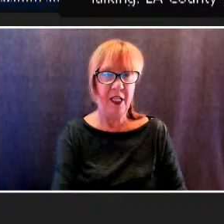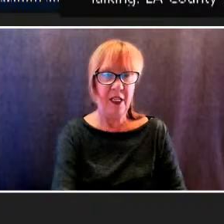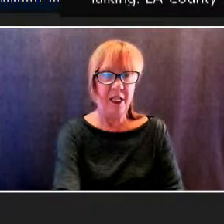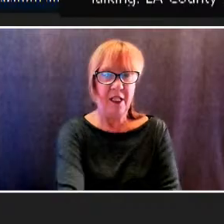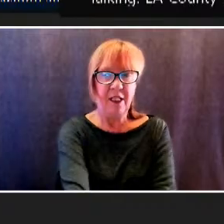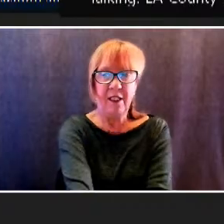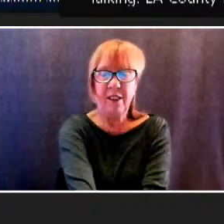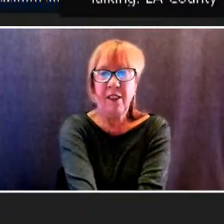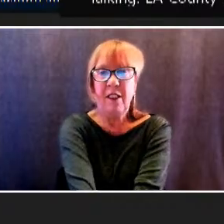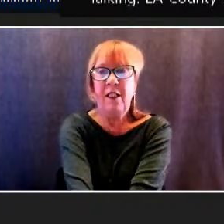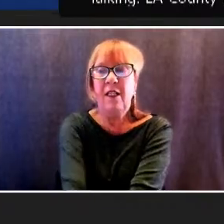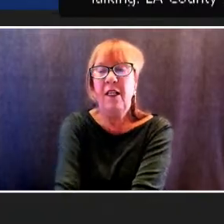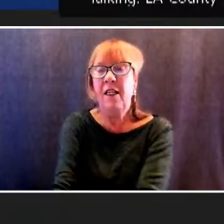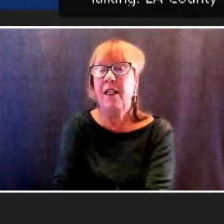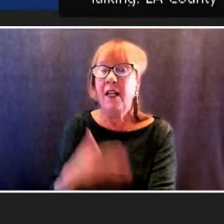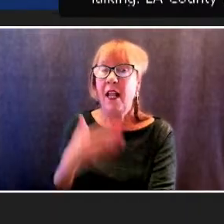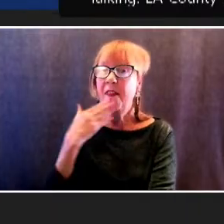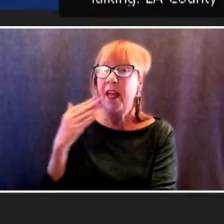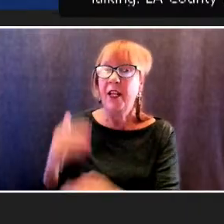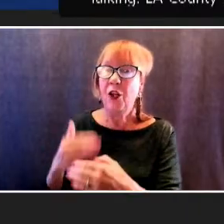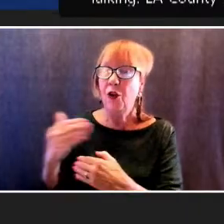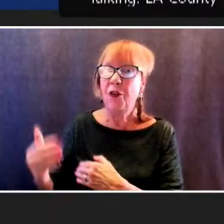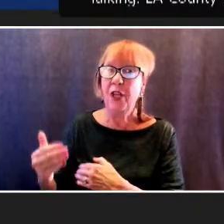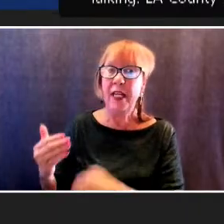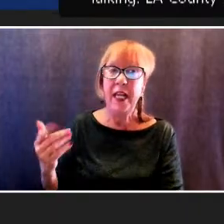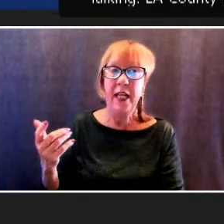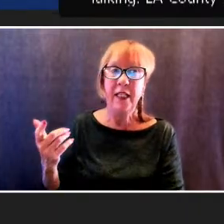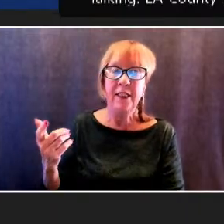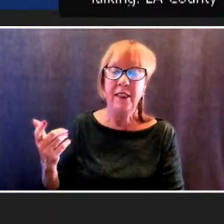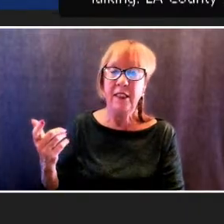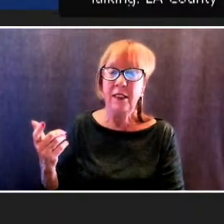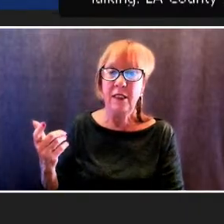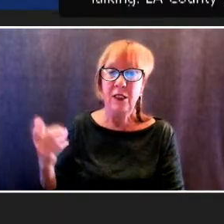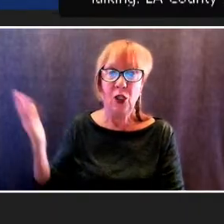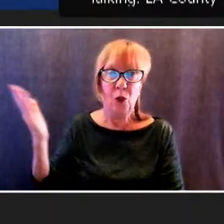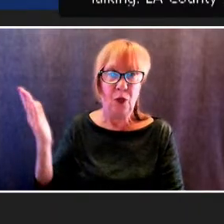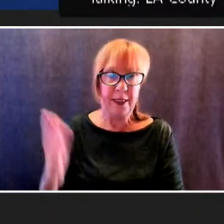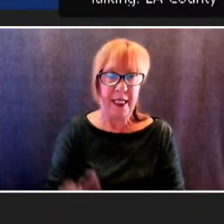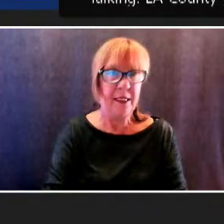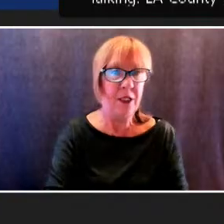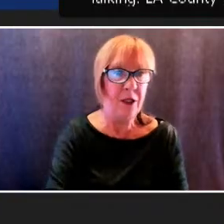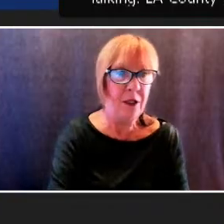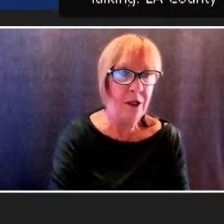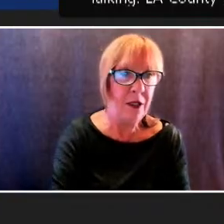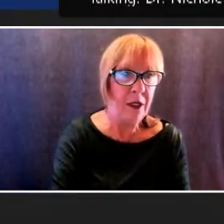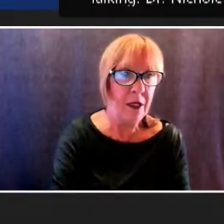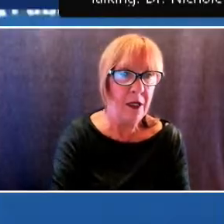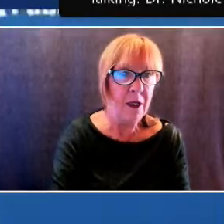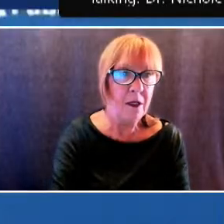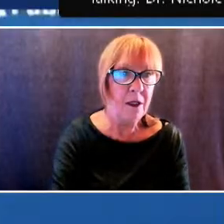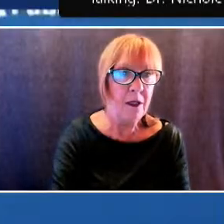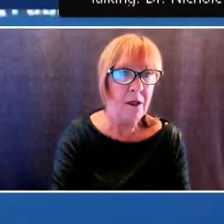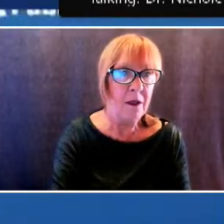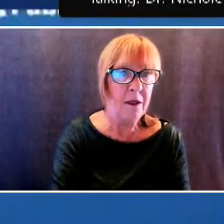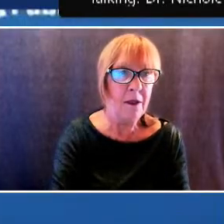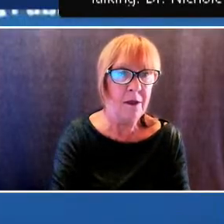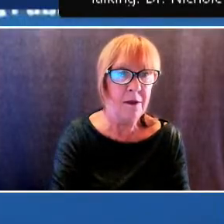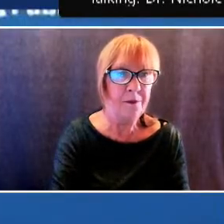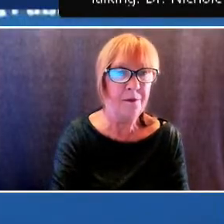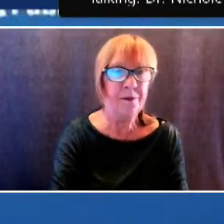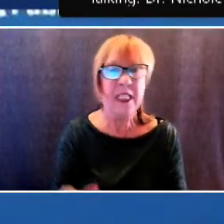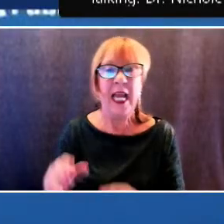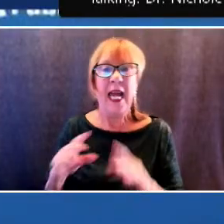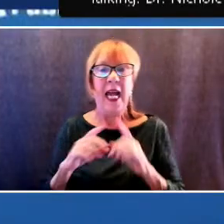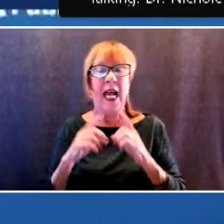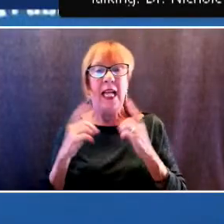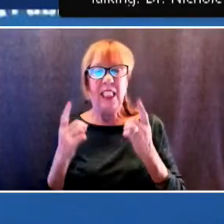Thank you very much. Our next presenter is Dr. Nicole Quick with the Department of Public Health. Good afternoon, everyone. I want